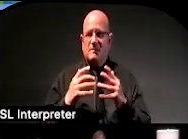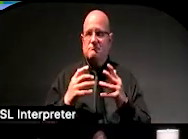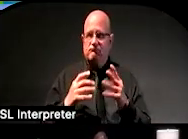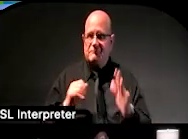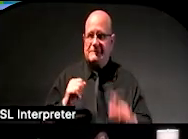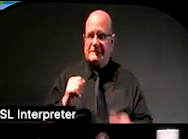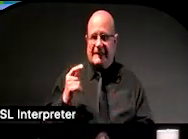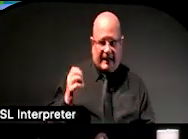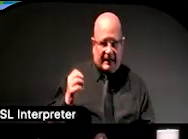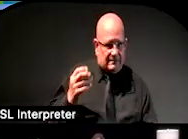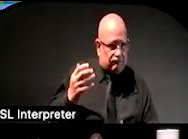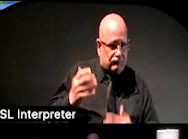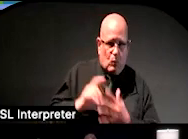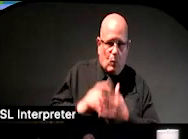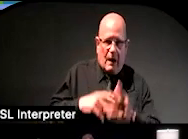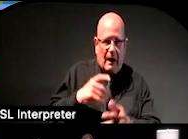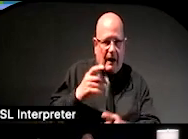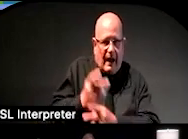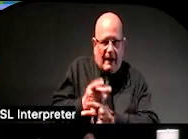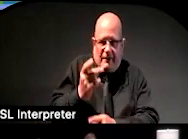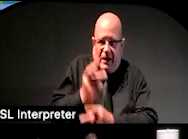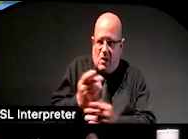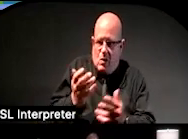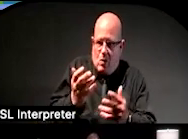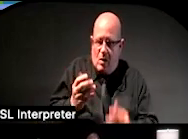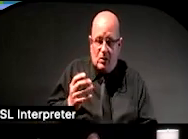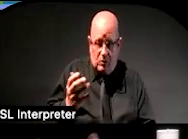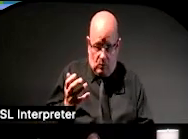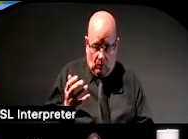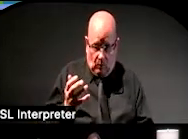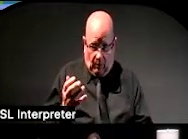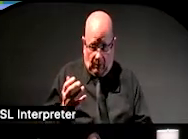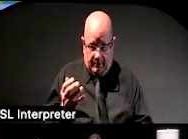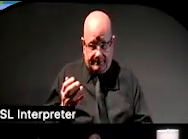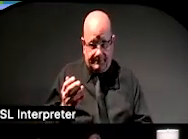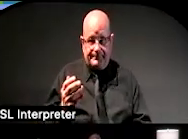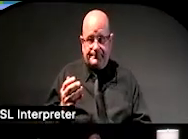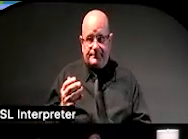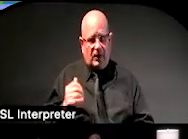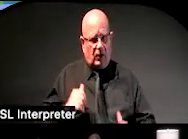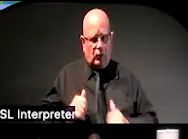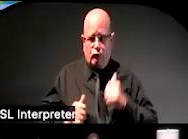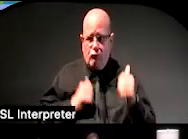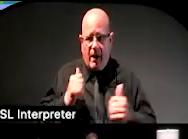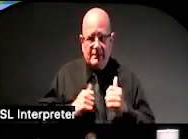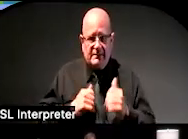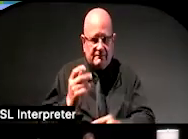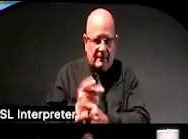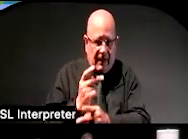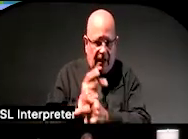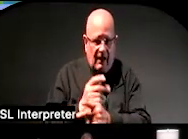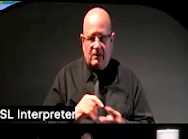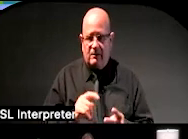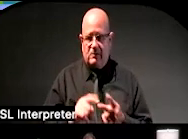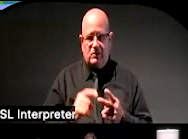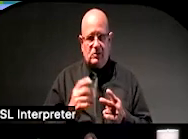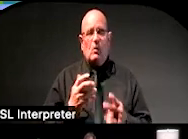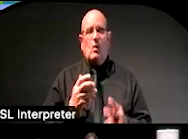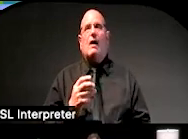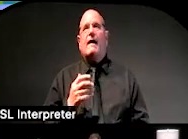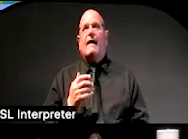age, what kind of care do they want? Do you want aggressive care? Do you want to